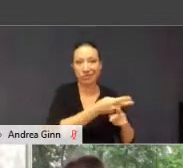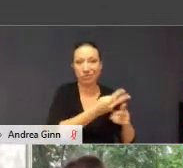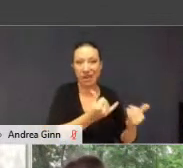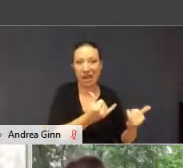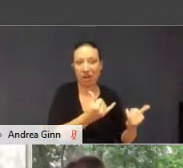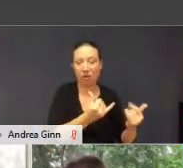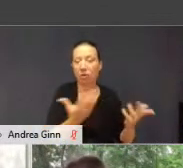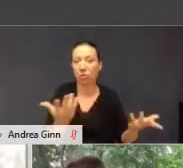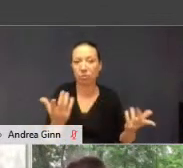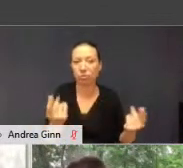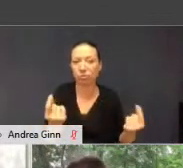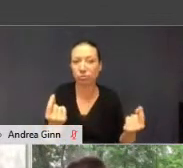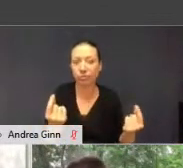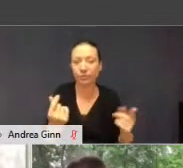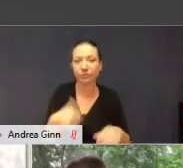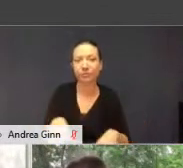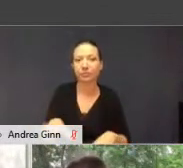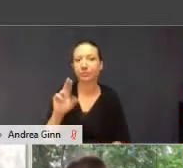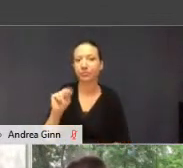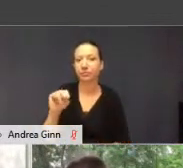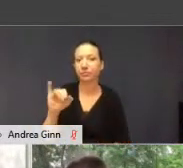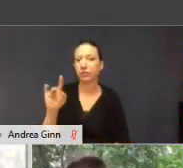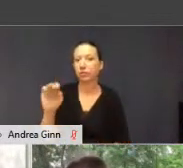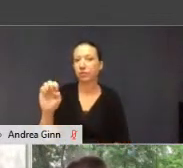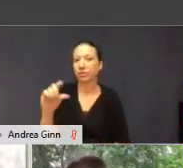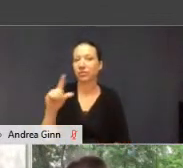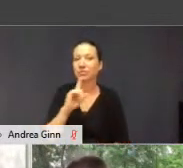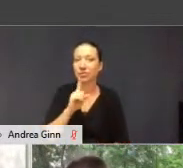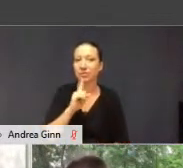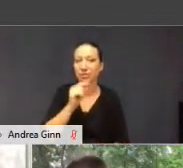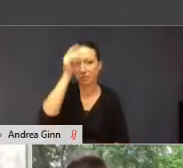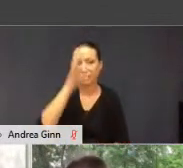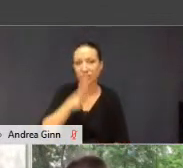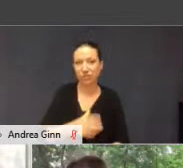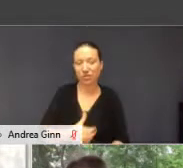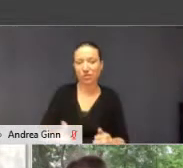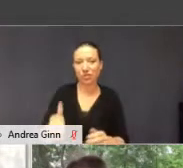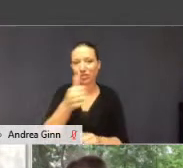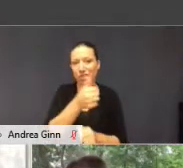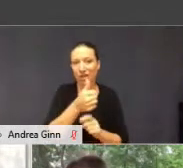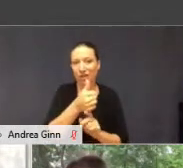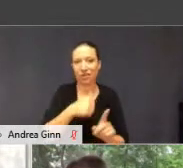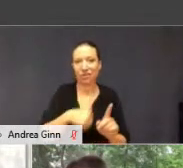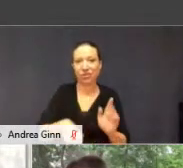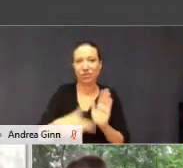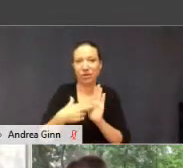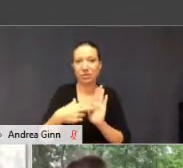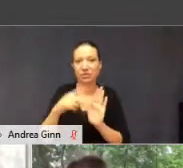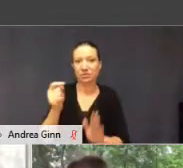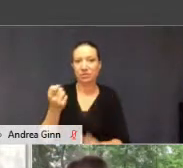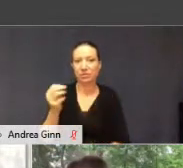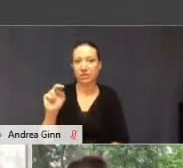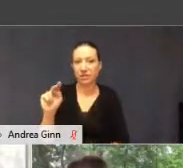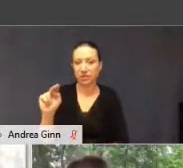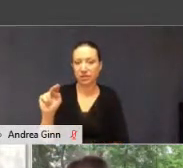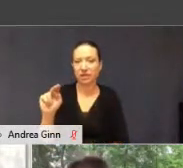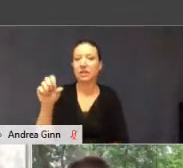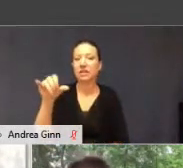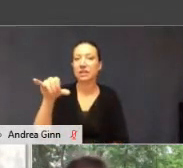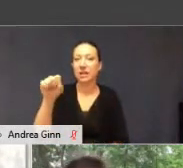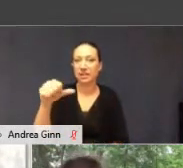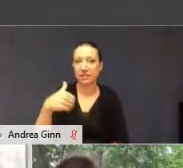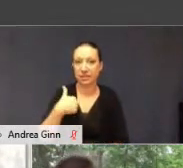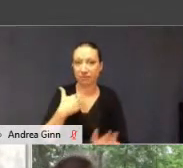Sure, Mr. Chair, members of the committee, Representative, there is a plan. There